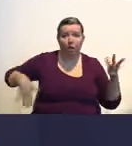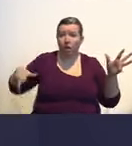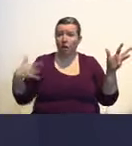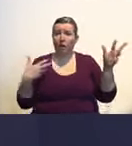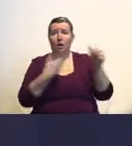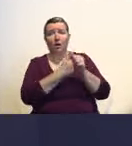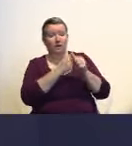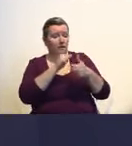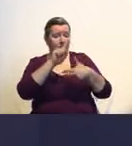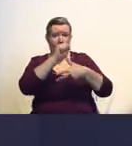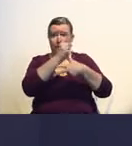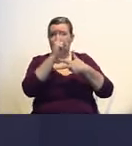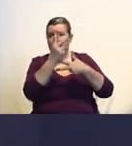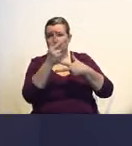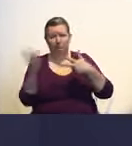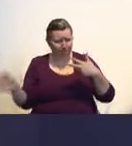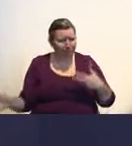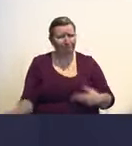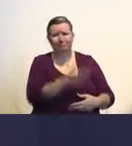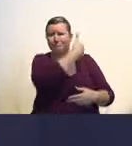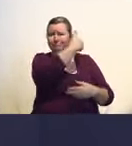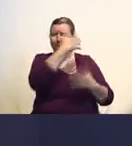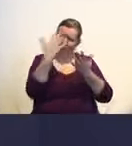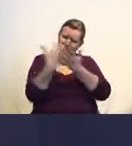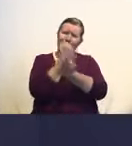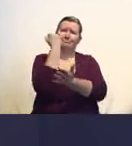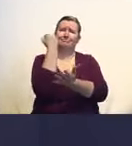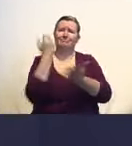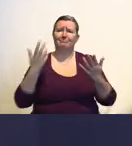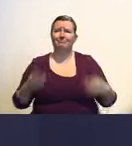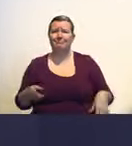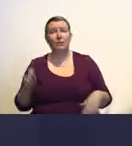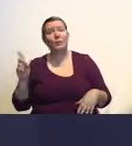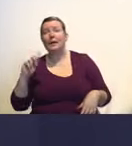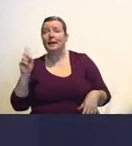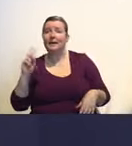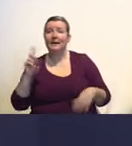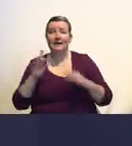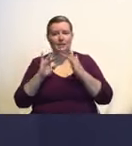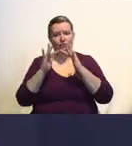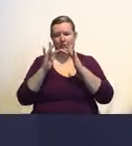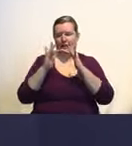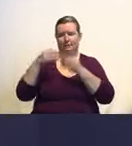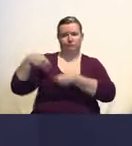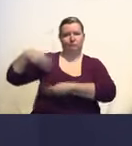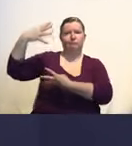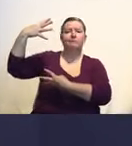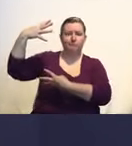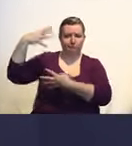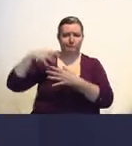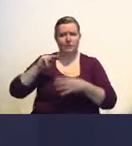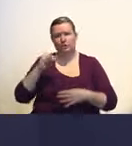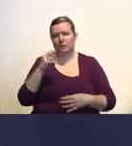COVID-19 vaccination, now is the time to get it. To find a location near you, go to